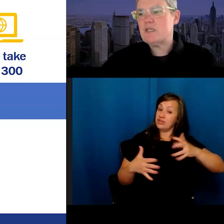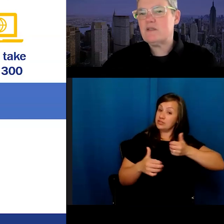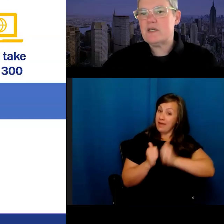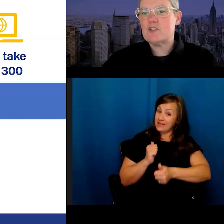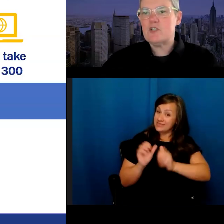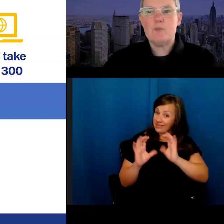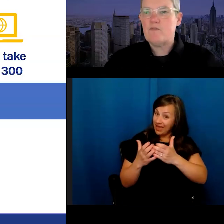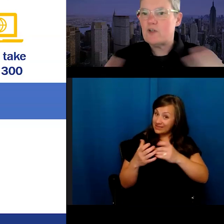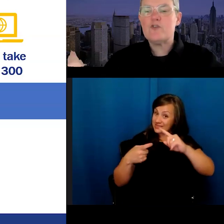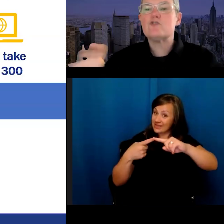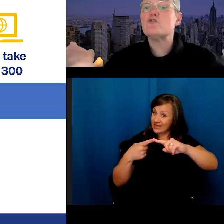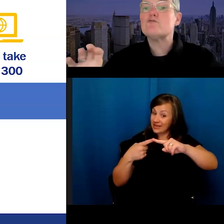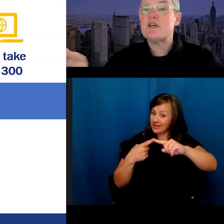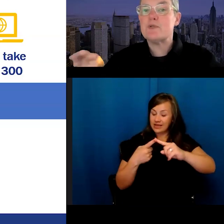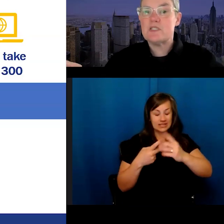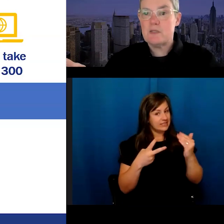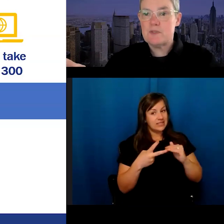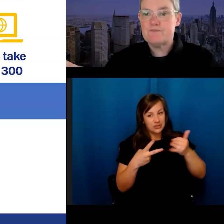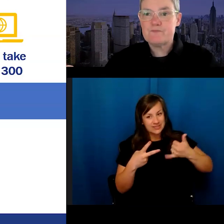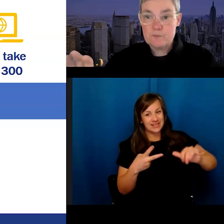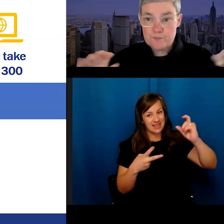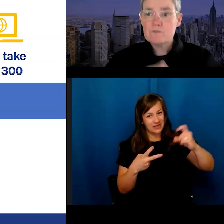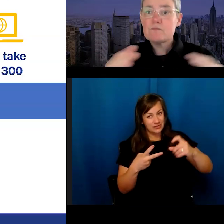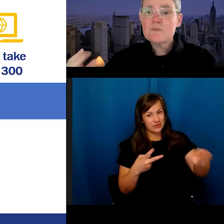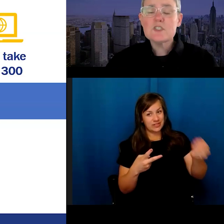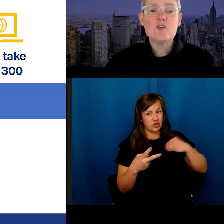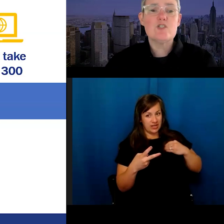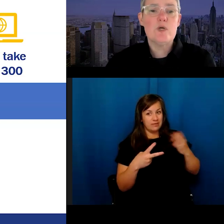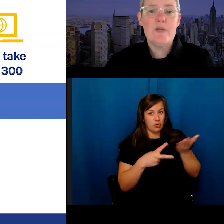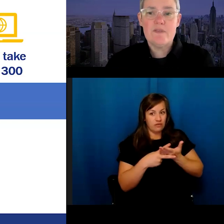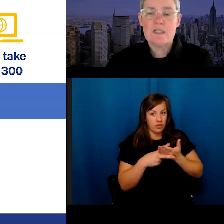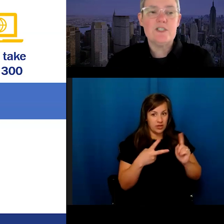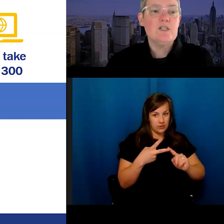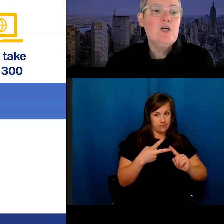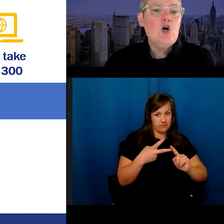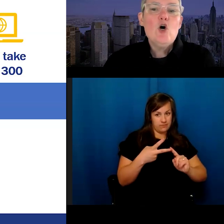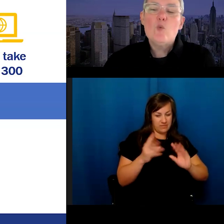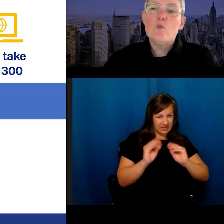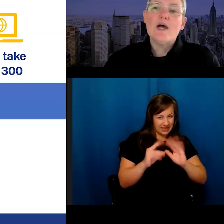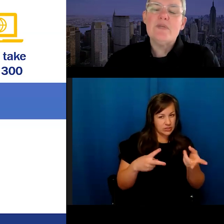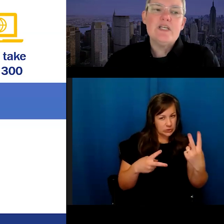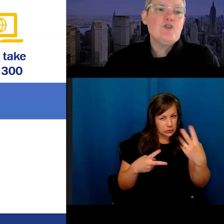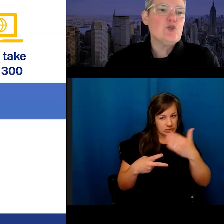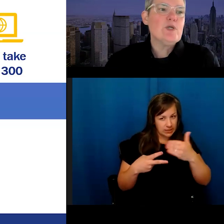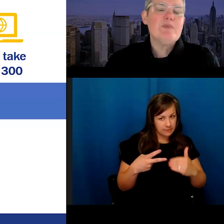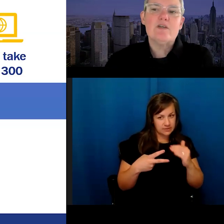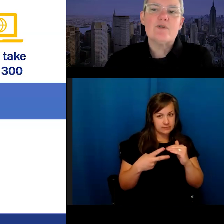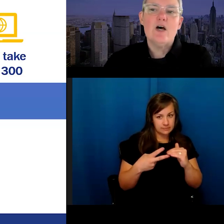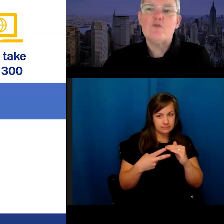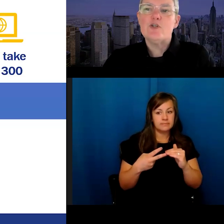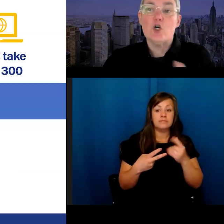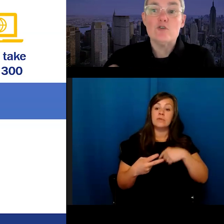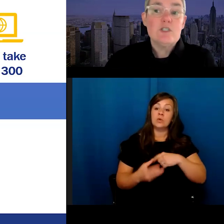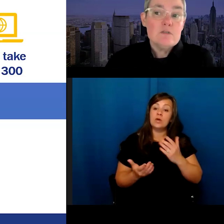also meant that they've turned in a portfolio. Those are 2 separate steps. So I just want to make that clear. We recommend doing